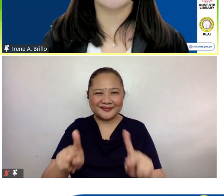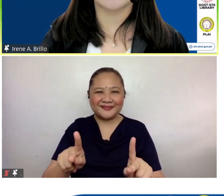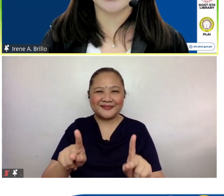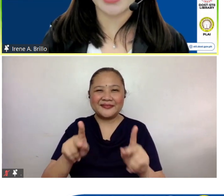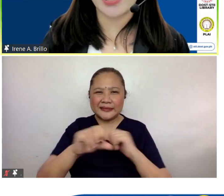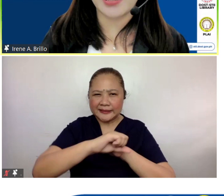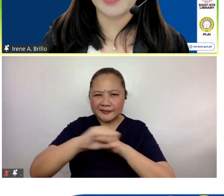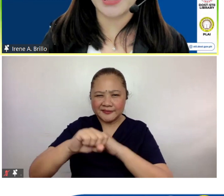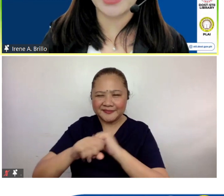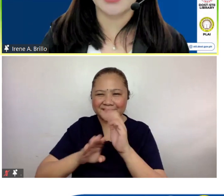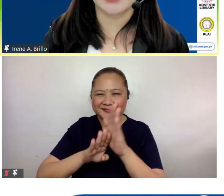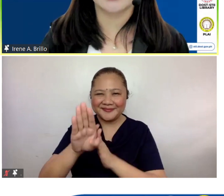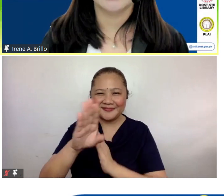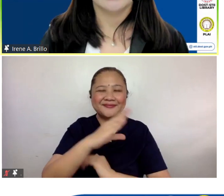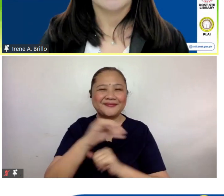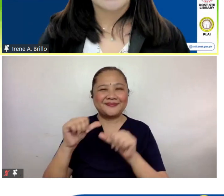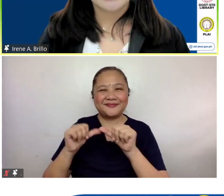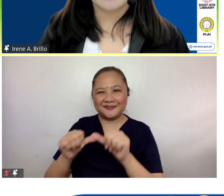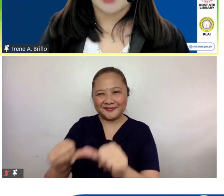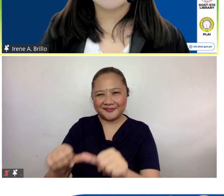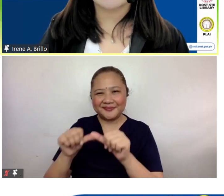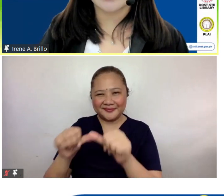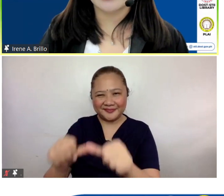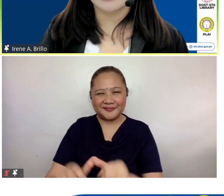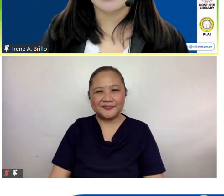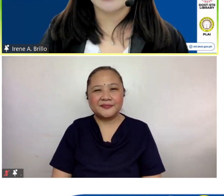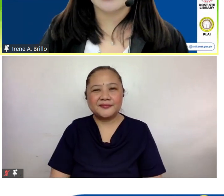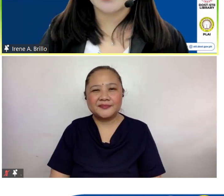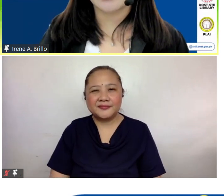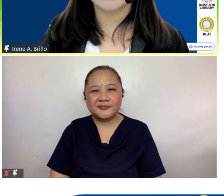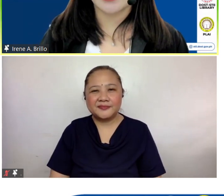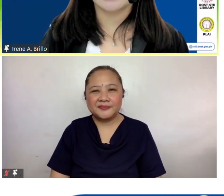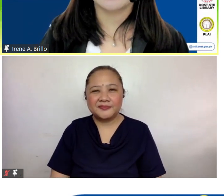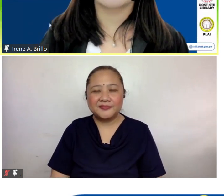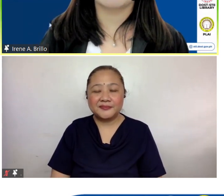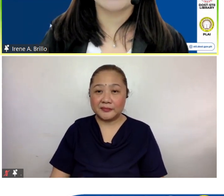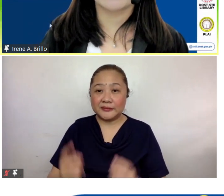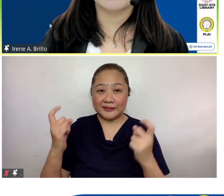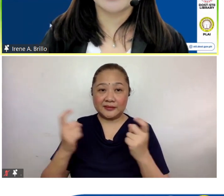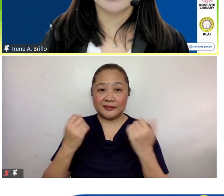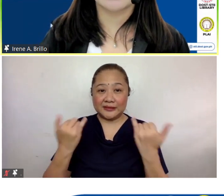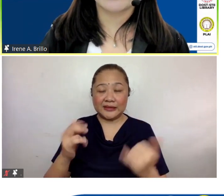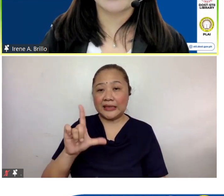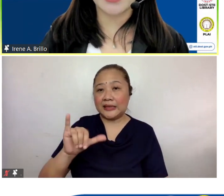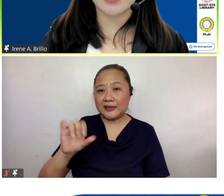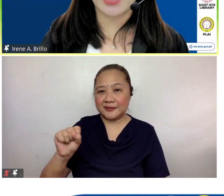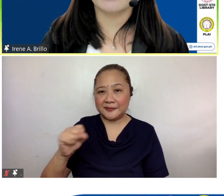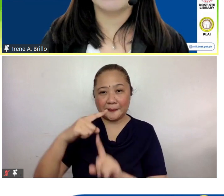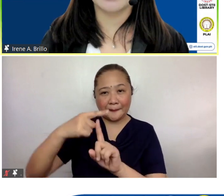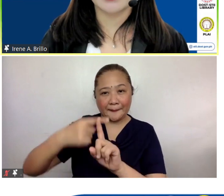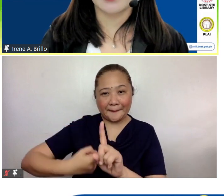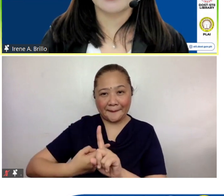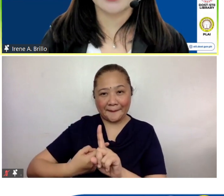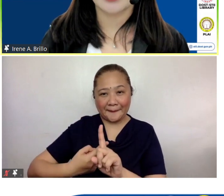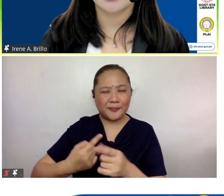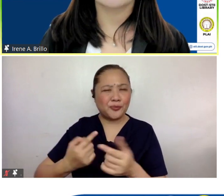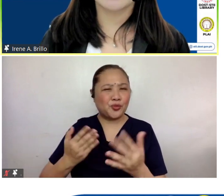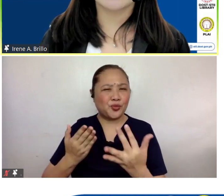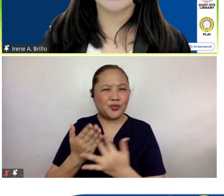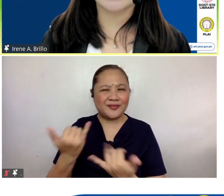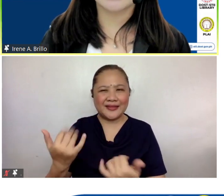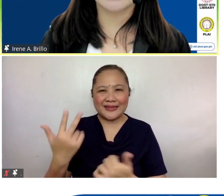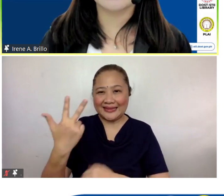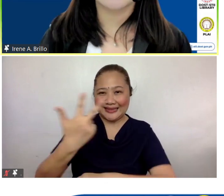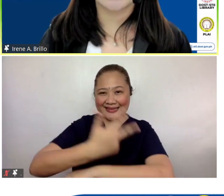and sustainability. So as we celebrate this LIS month through this 3-day webinar series, we